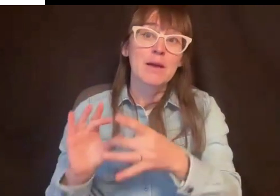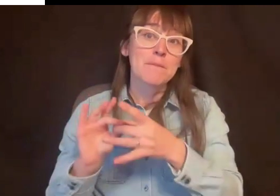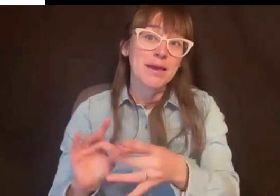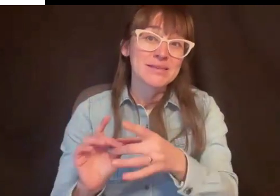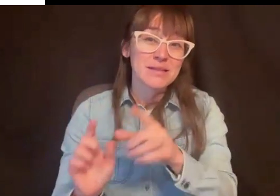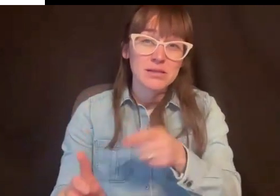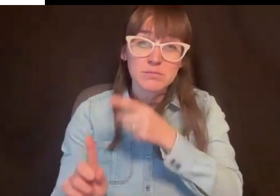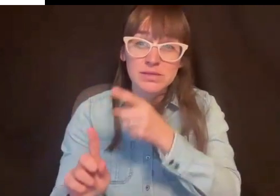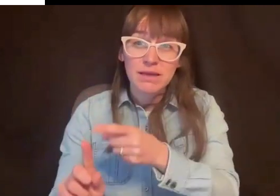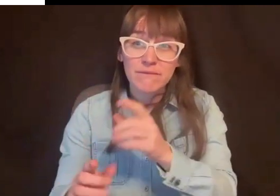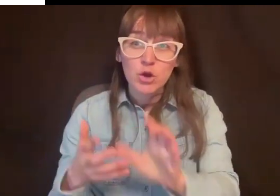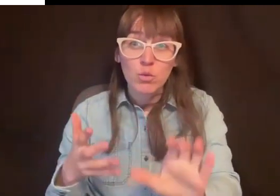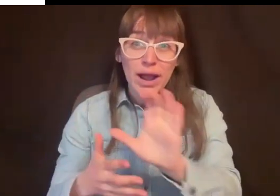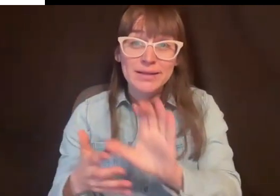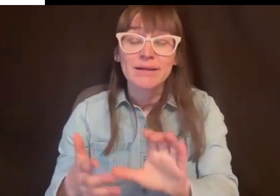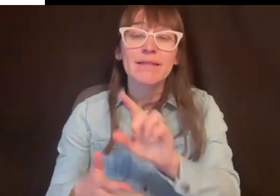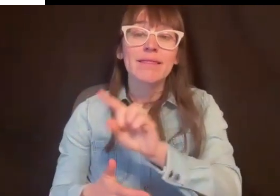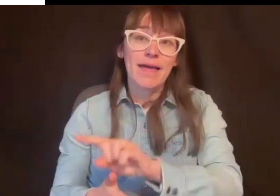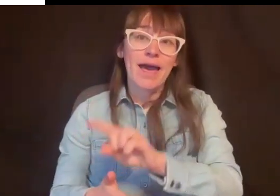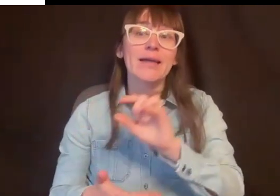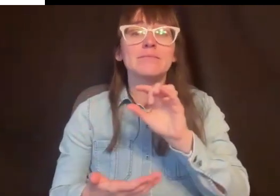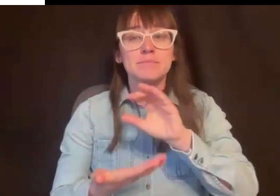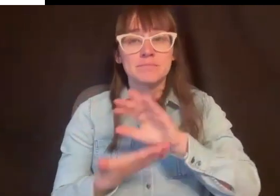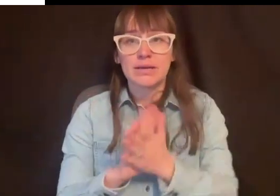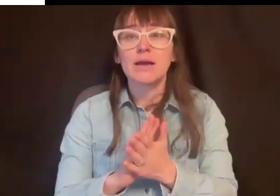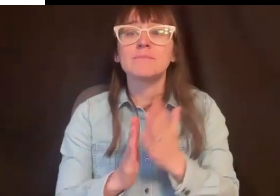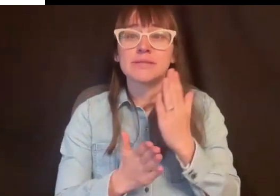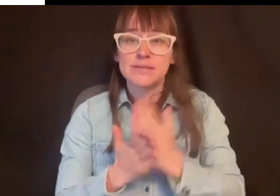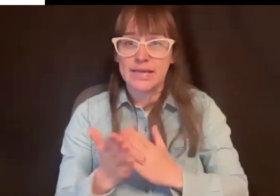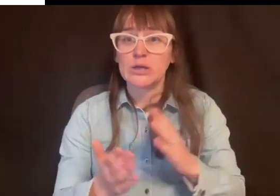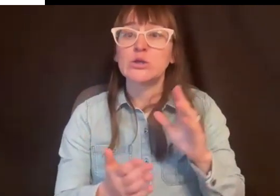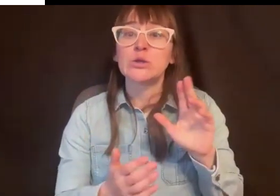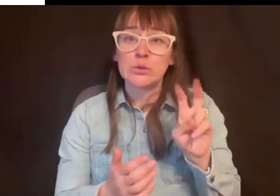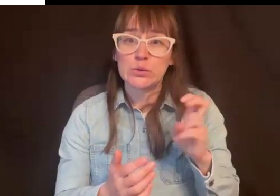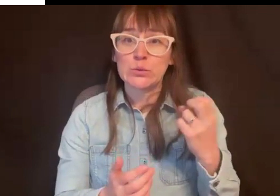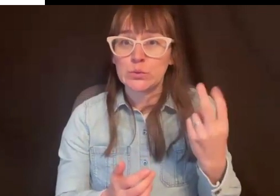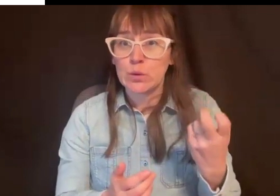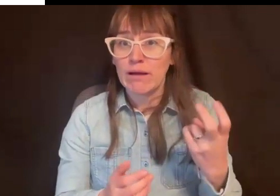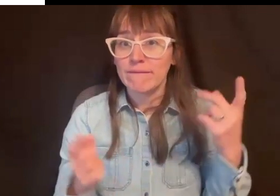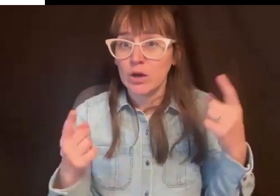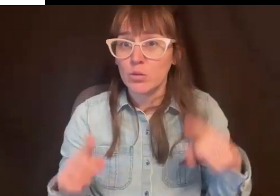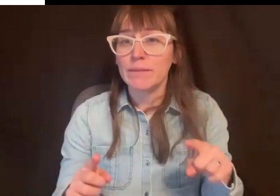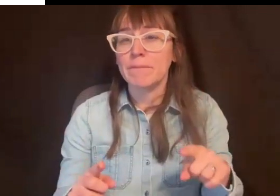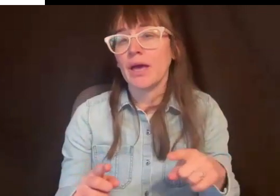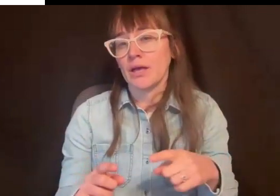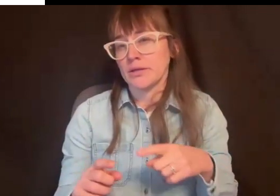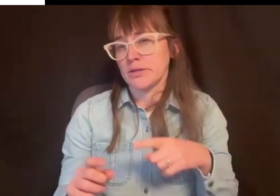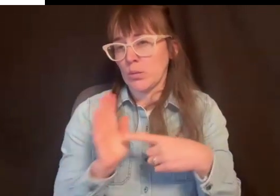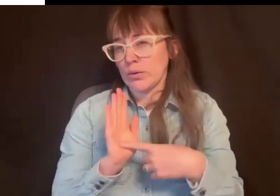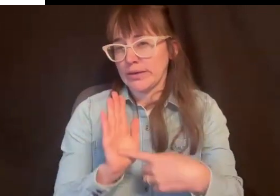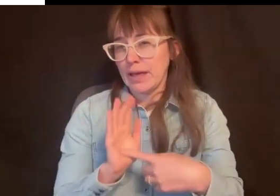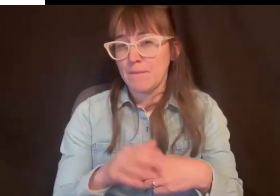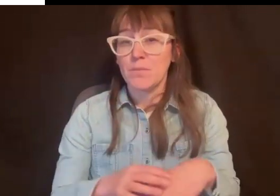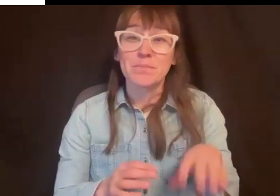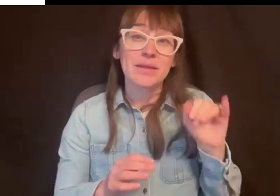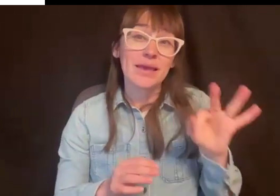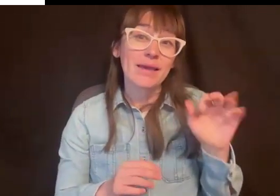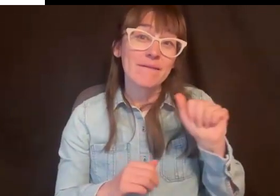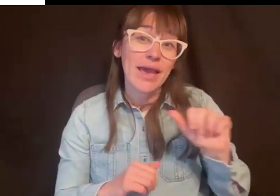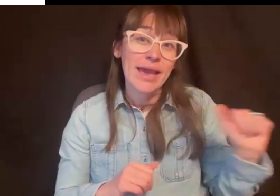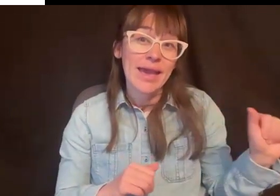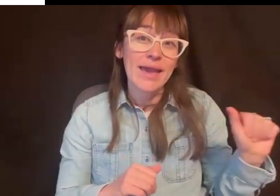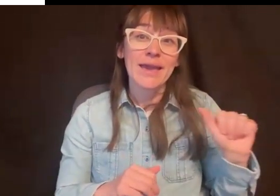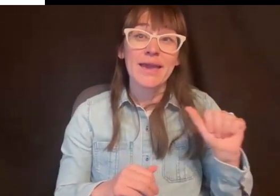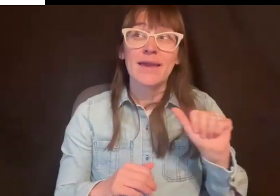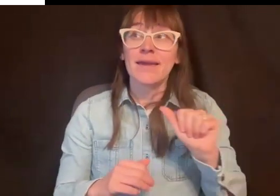criteria, it's a Section 212 agreement. Let's look at how that might work. If the AAA is arranging for